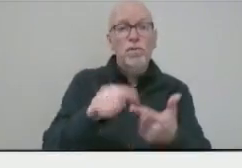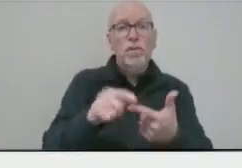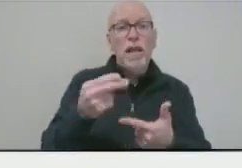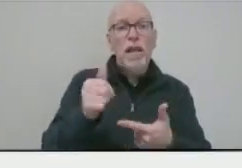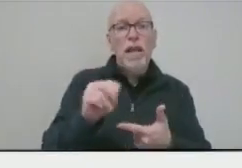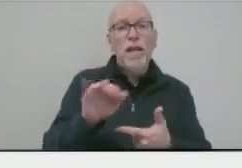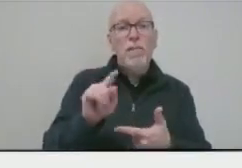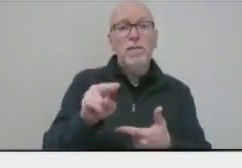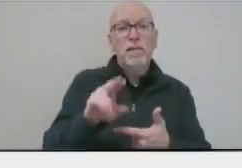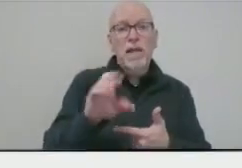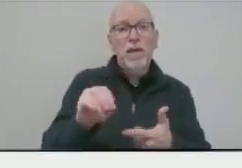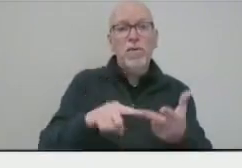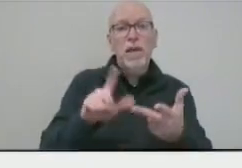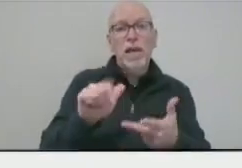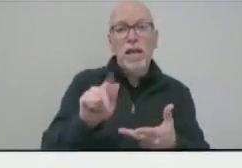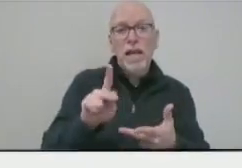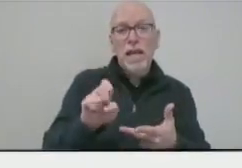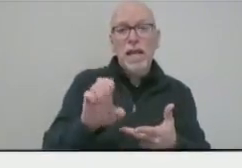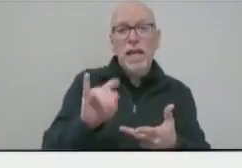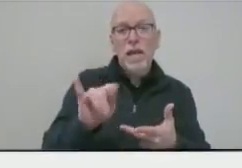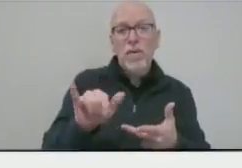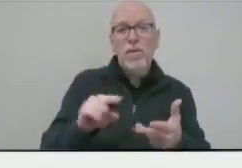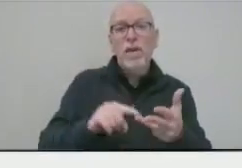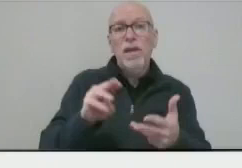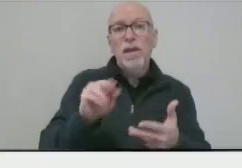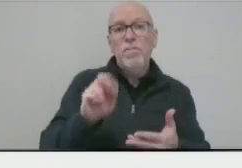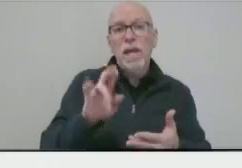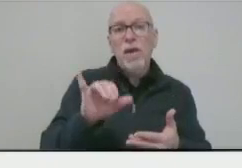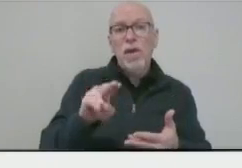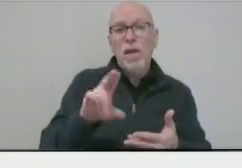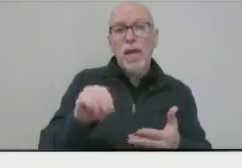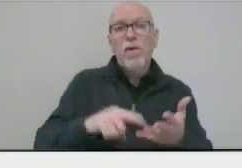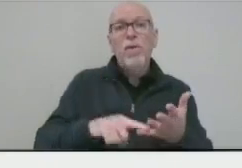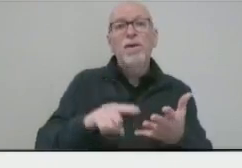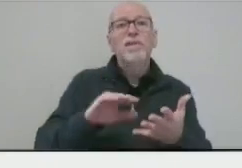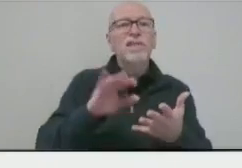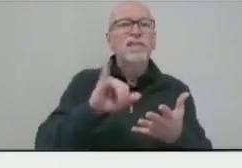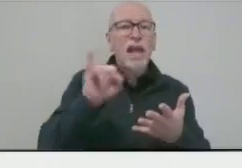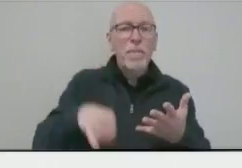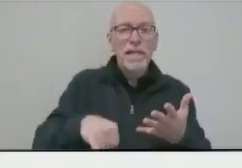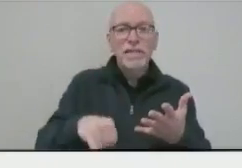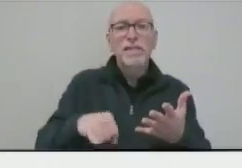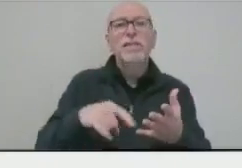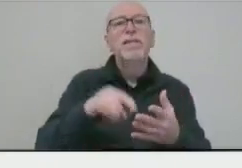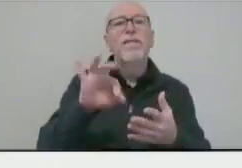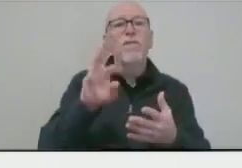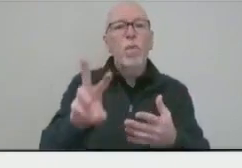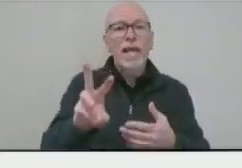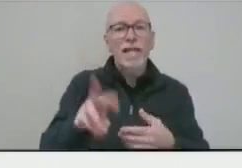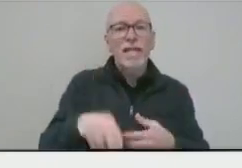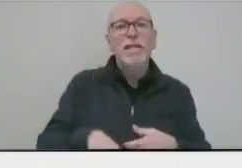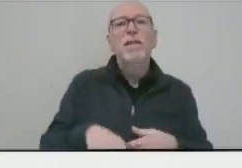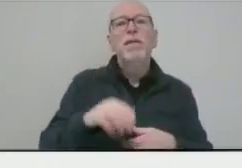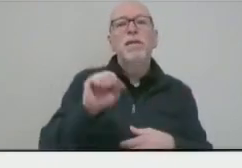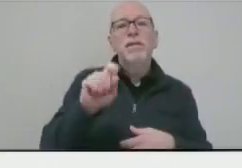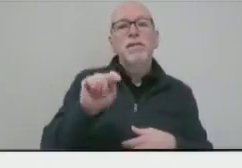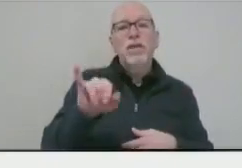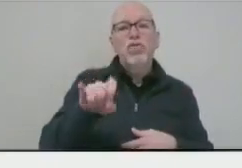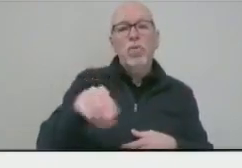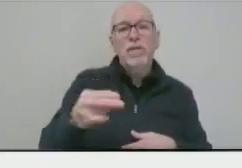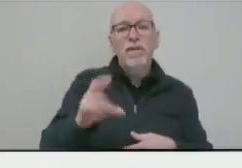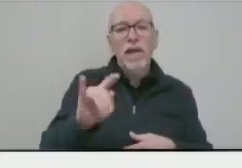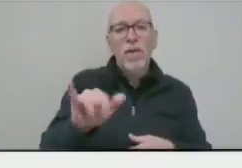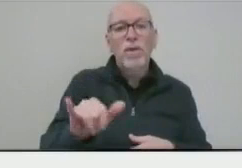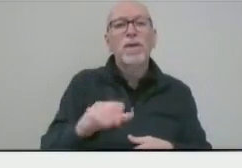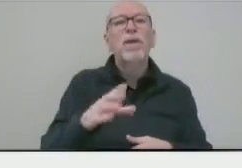County, Lake County, Marion County, the City of Indianapolis, the City of Fort Wayne, St. Joseph County,